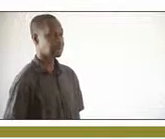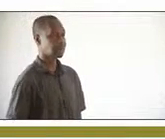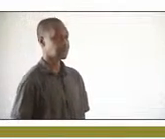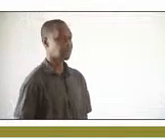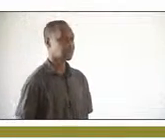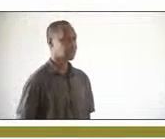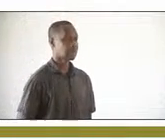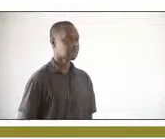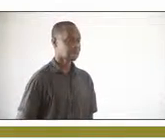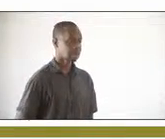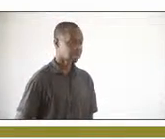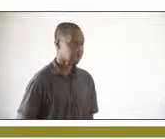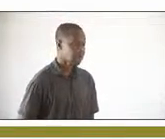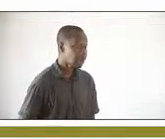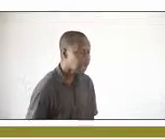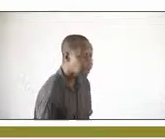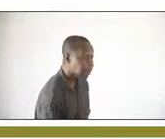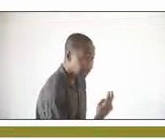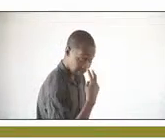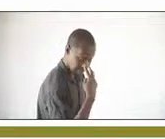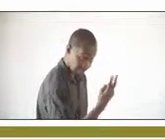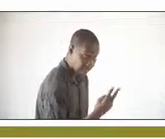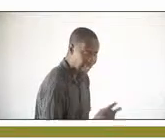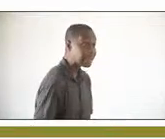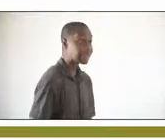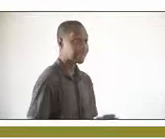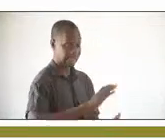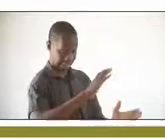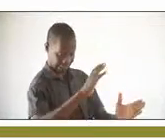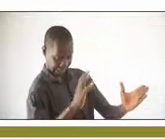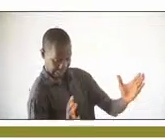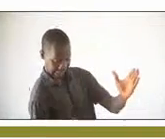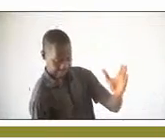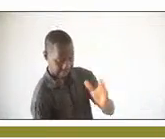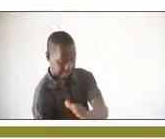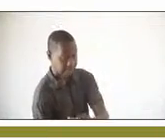We're now going to look at the slanted or the indented form.